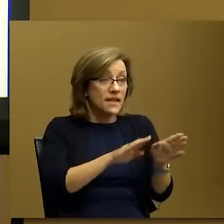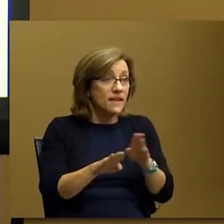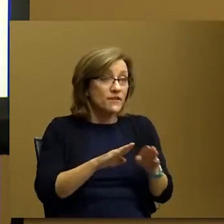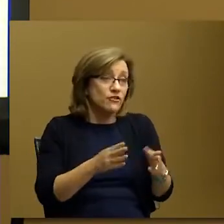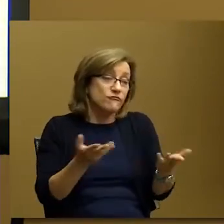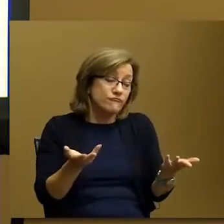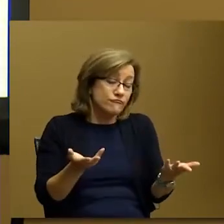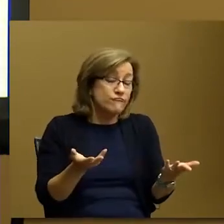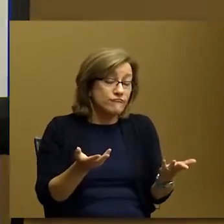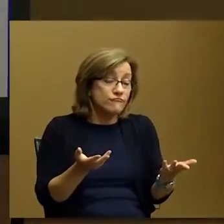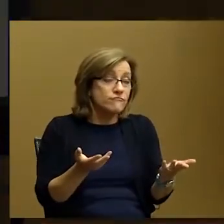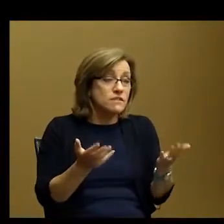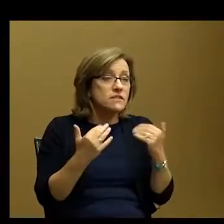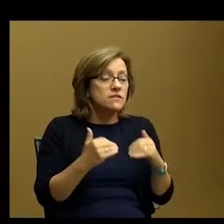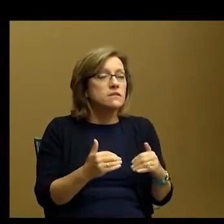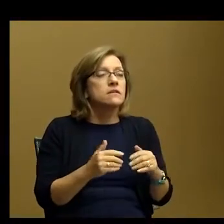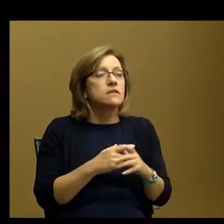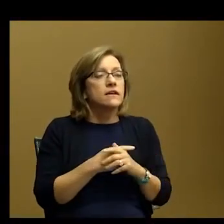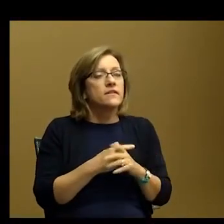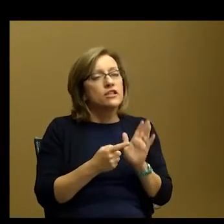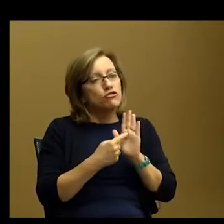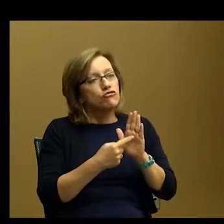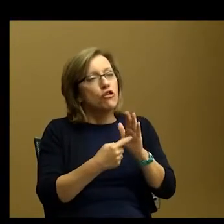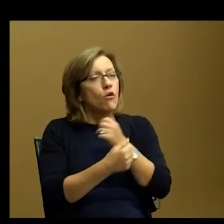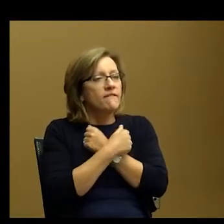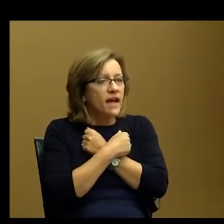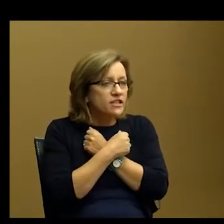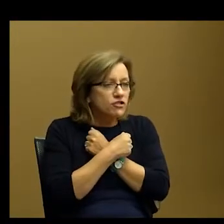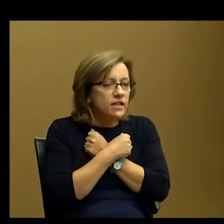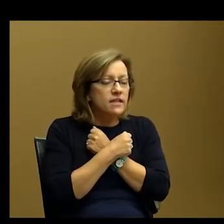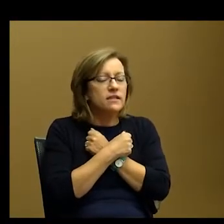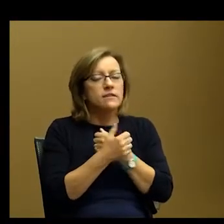Okay, then there's the showing of affection,